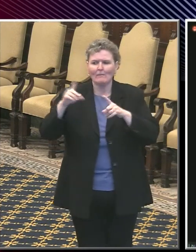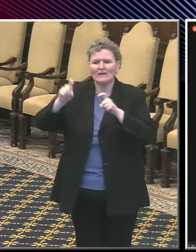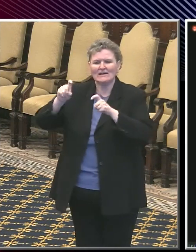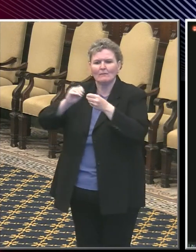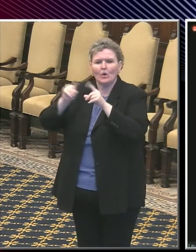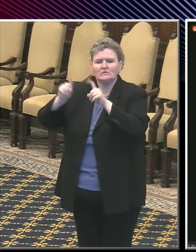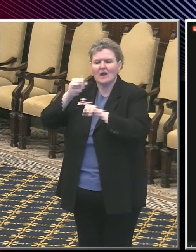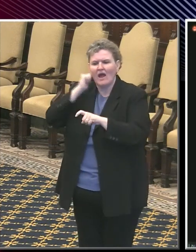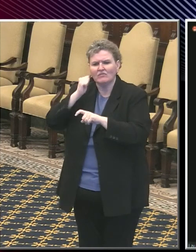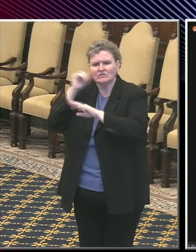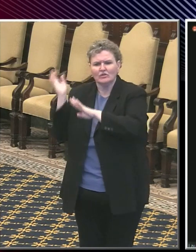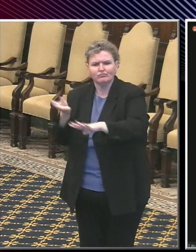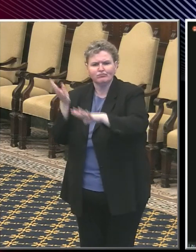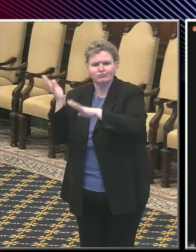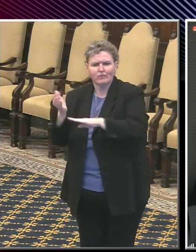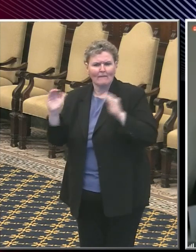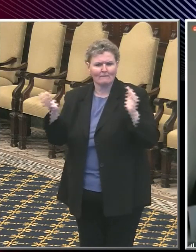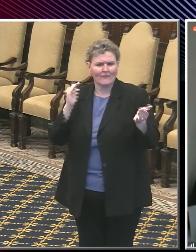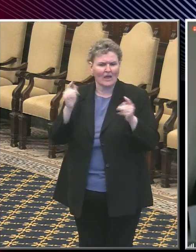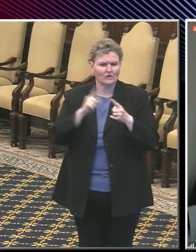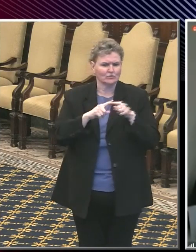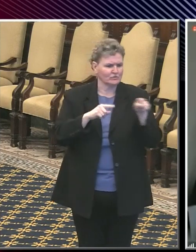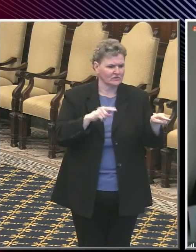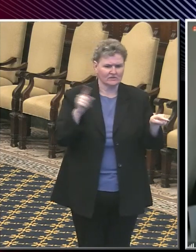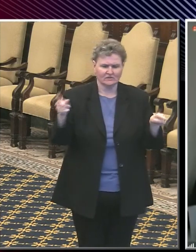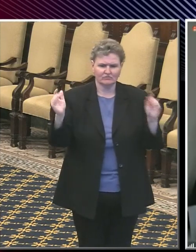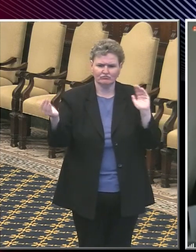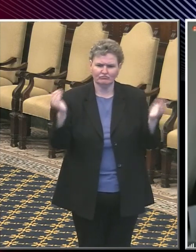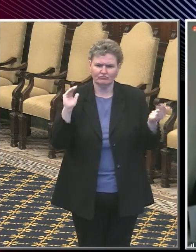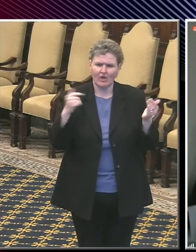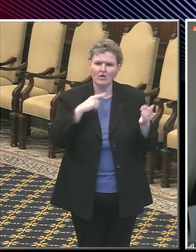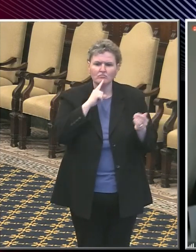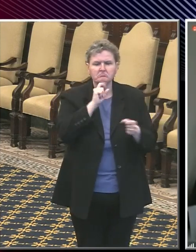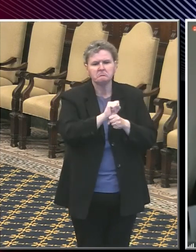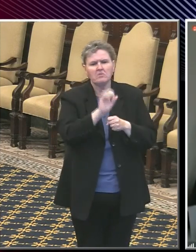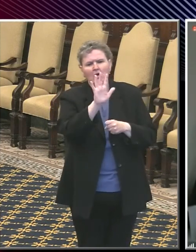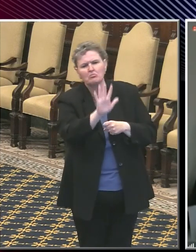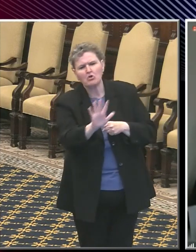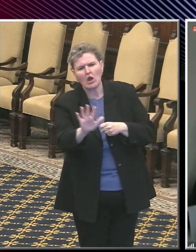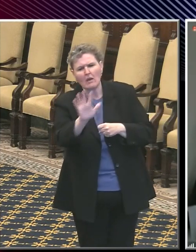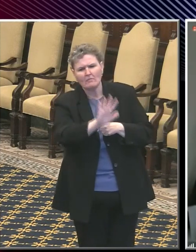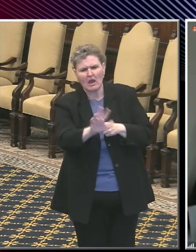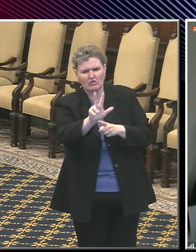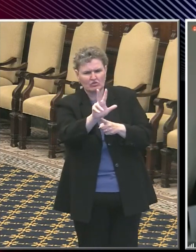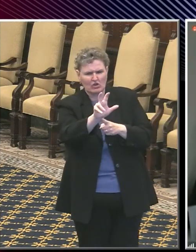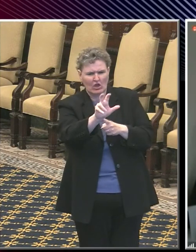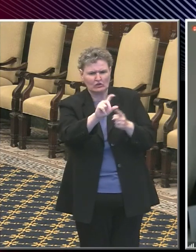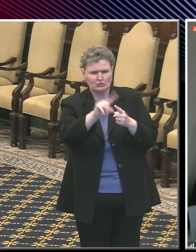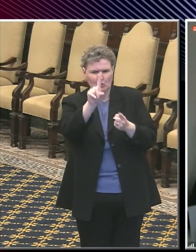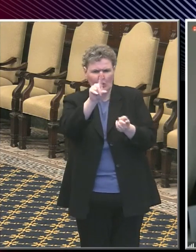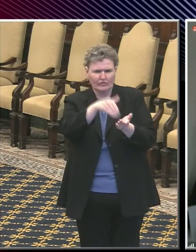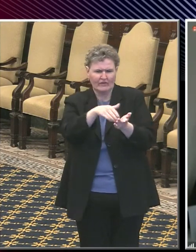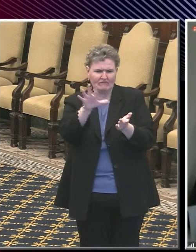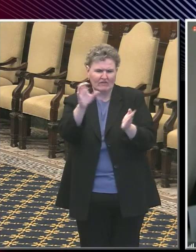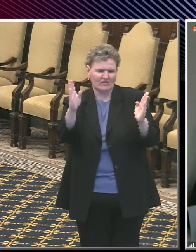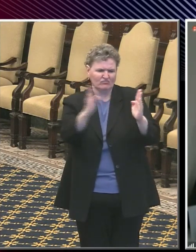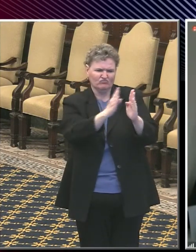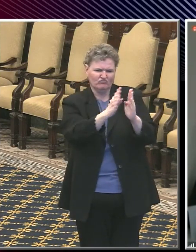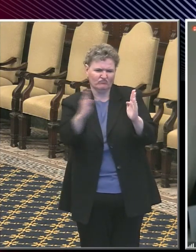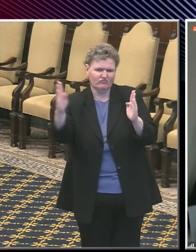of the data systems we have in place now, we will have in the future, and we may have some more data systems as well, so that we can have hopefully an early warning